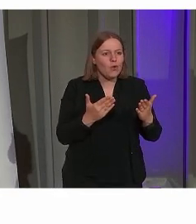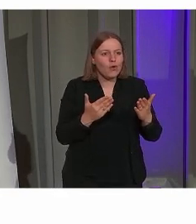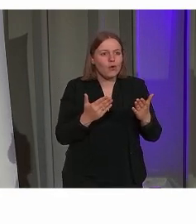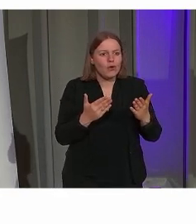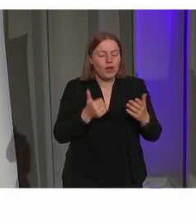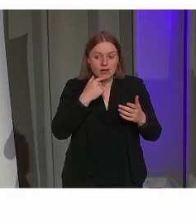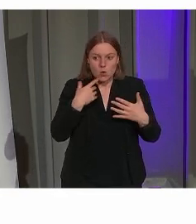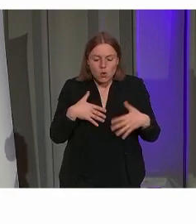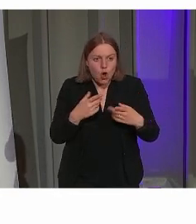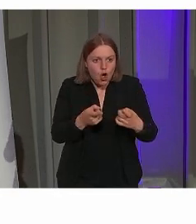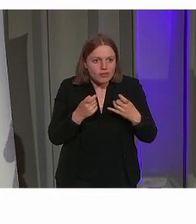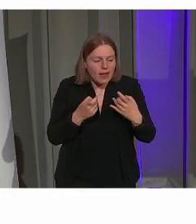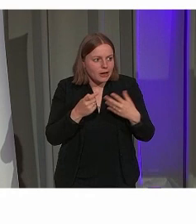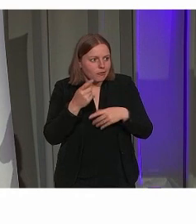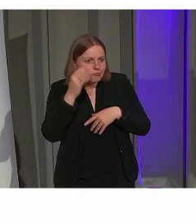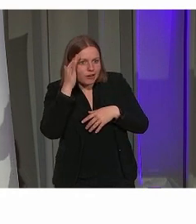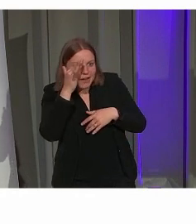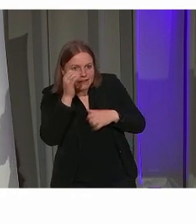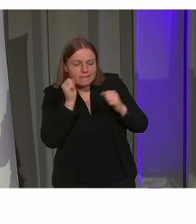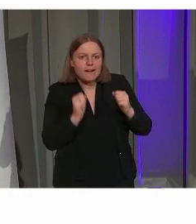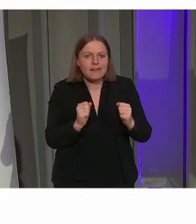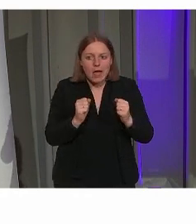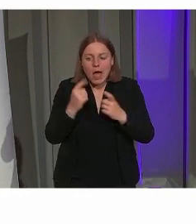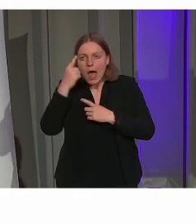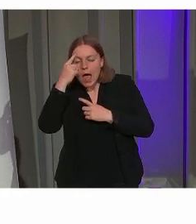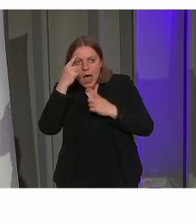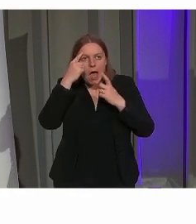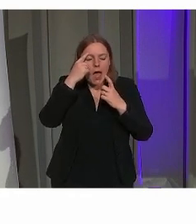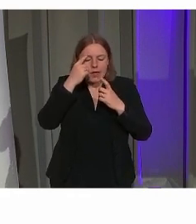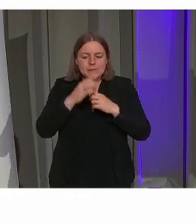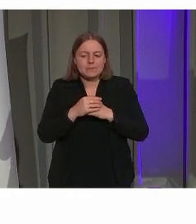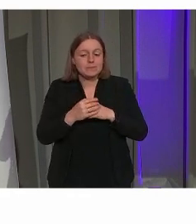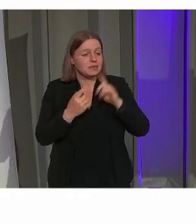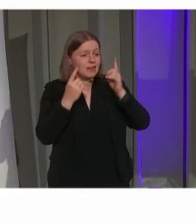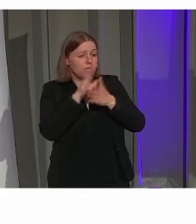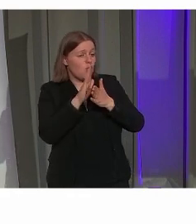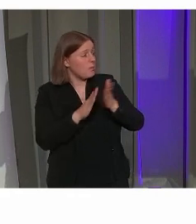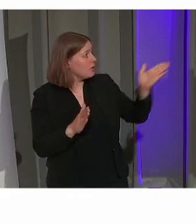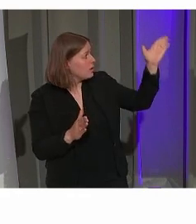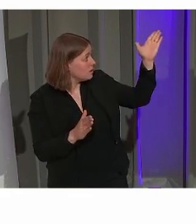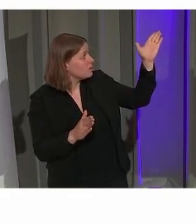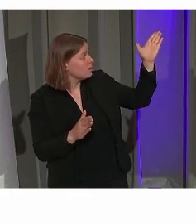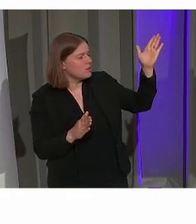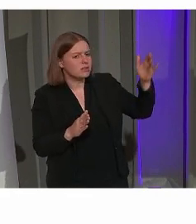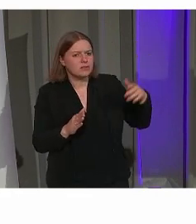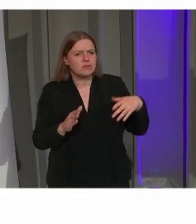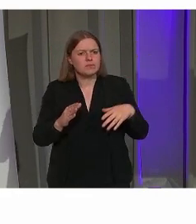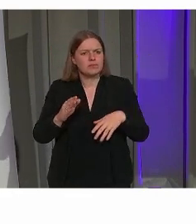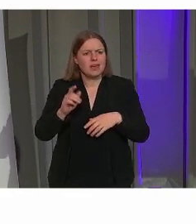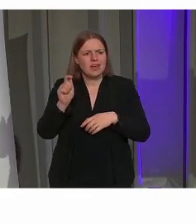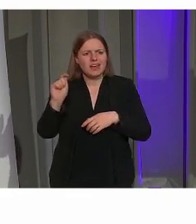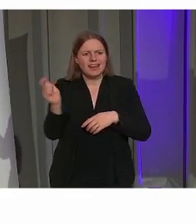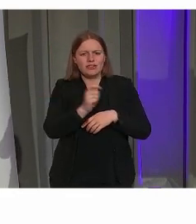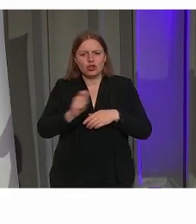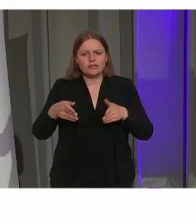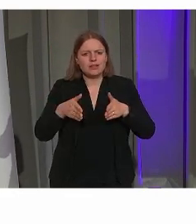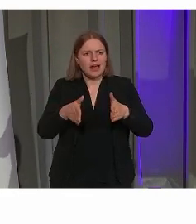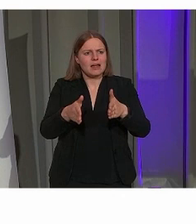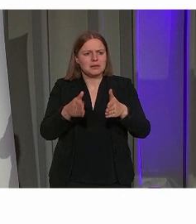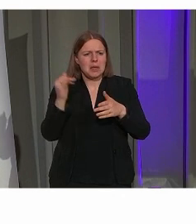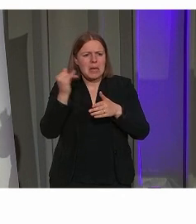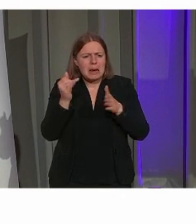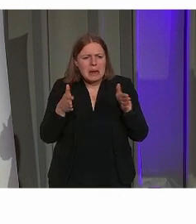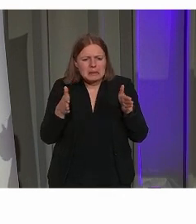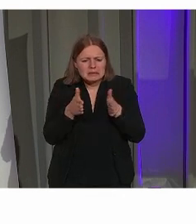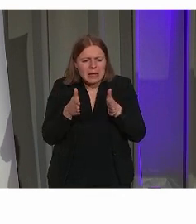challenge. So that sounds much more positive, a creative challenge. And the example that you see here is an example of